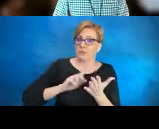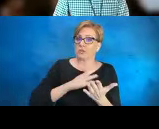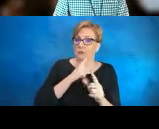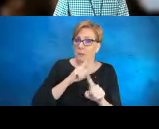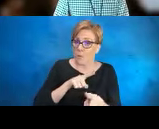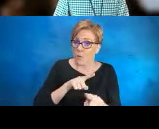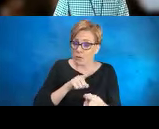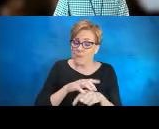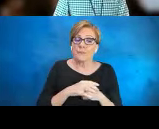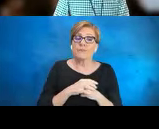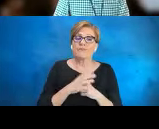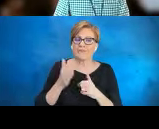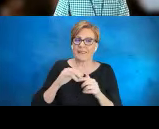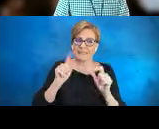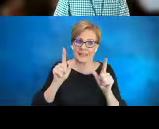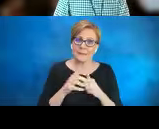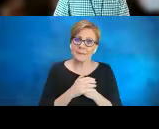And slide, please.